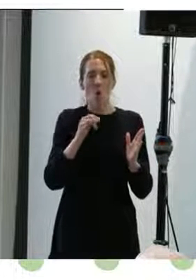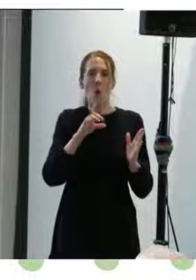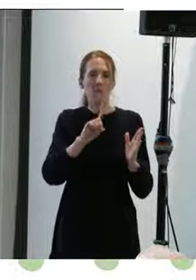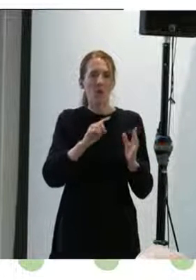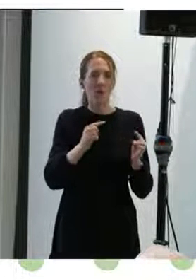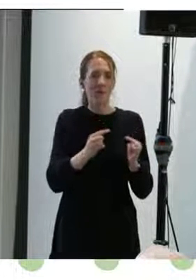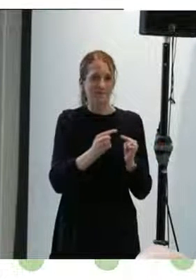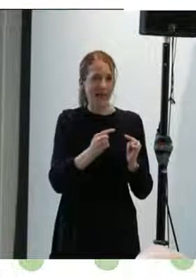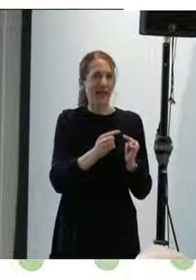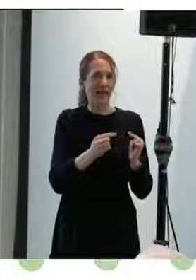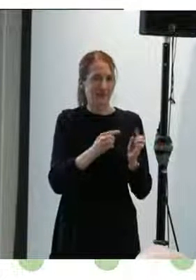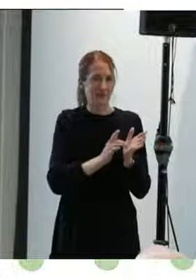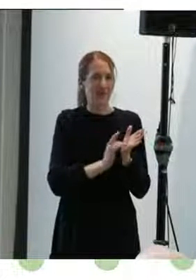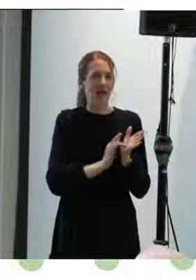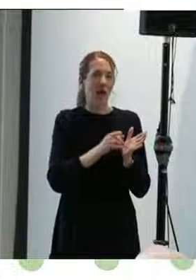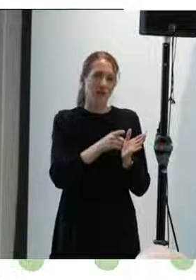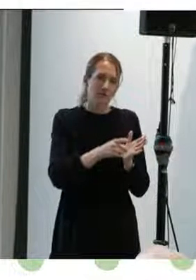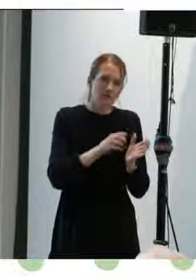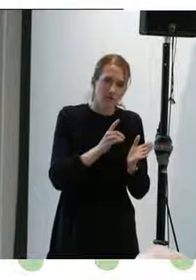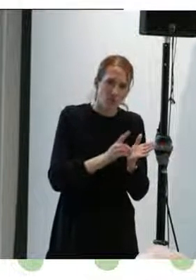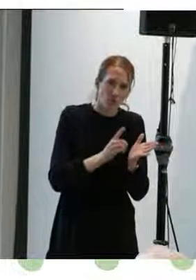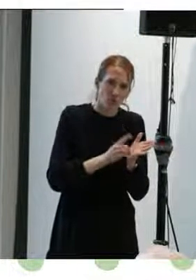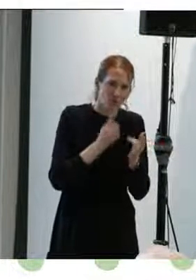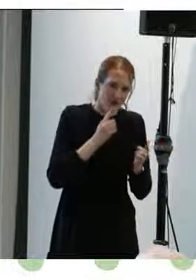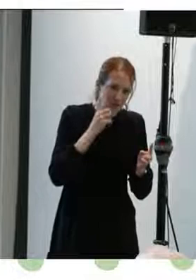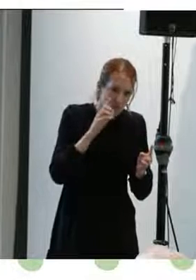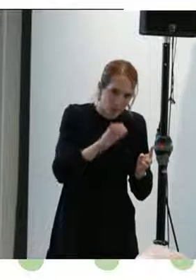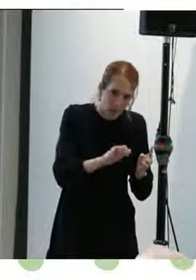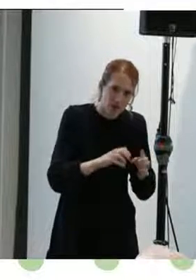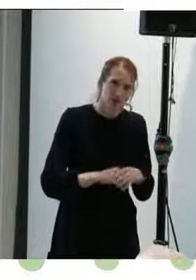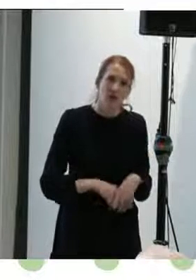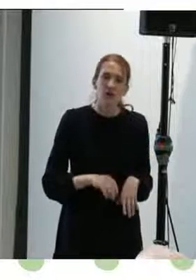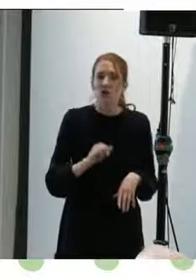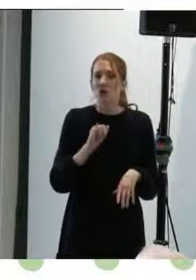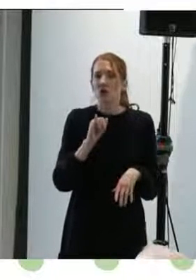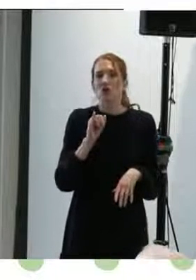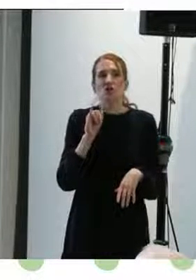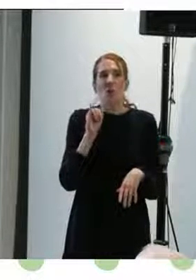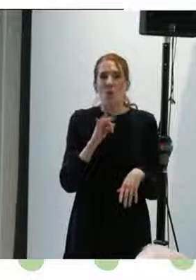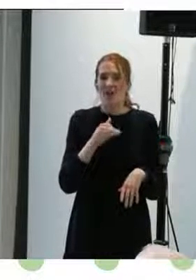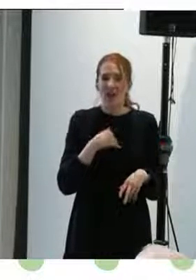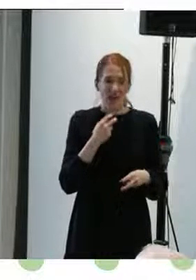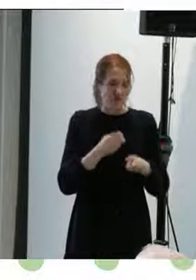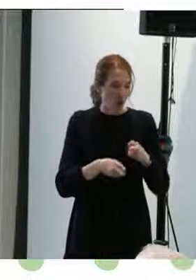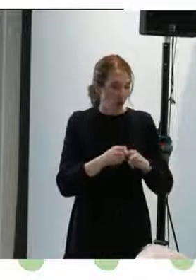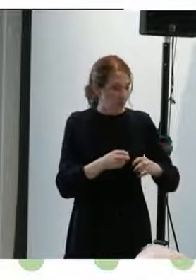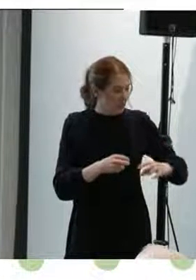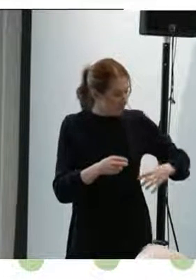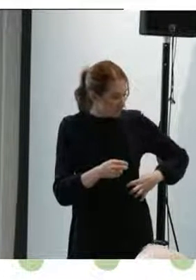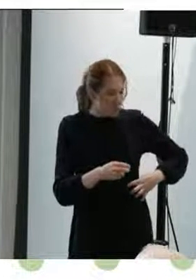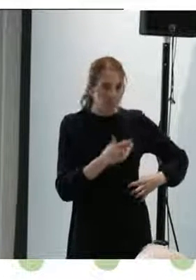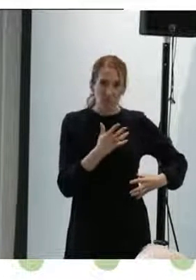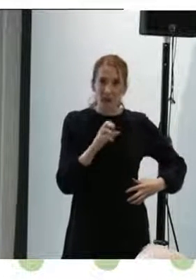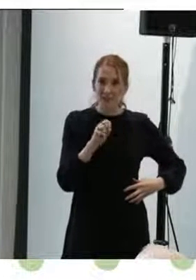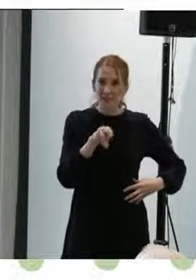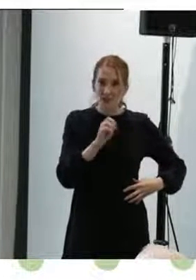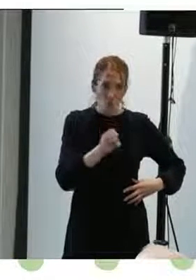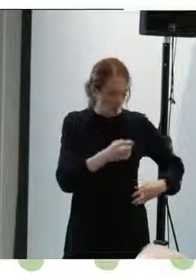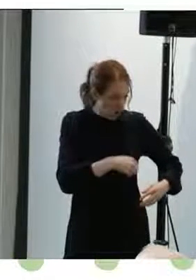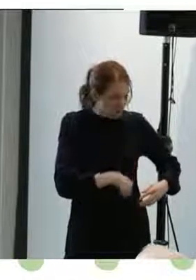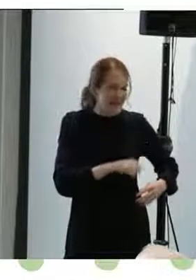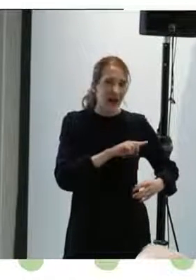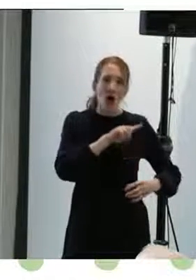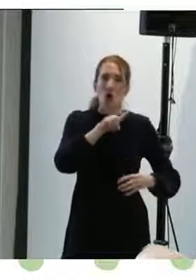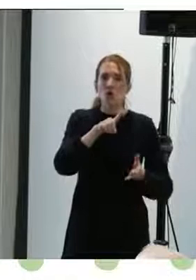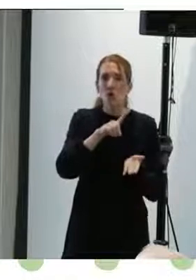if I have a cyst or something on my side or a sore, yeah, I'll go down, he'll look at it 5 minutes, maybe 10 minutes. Out the door I go, I'll